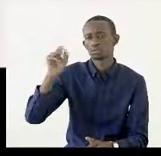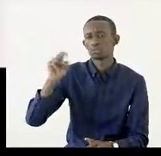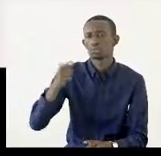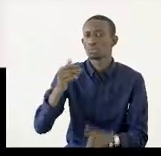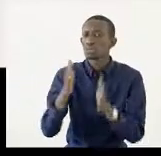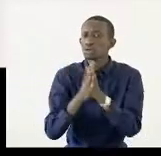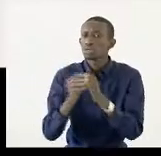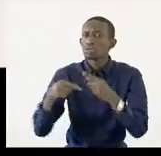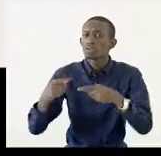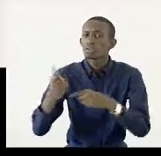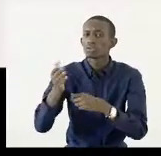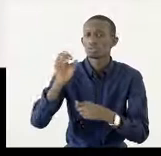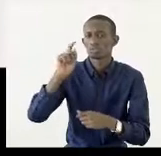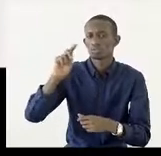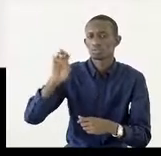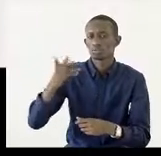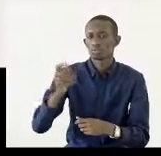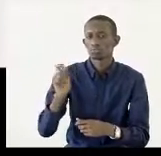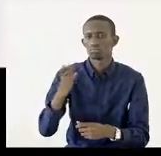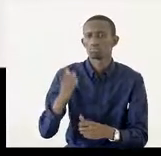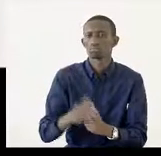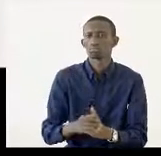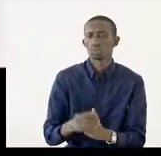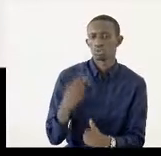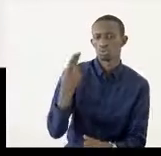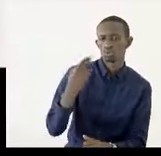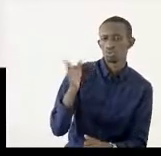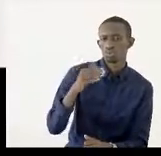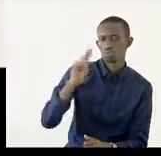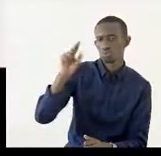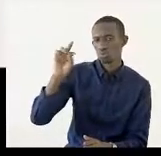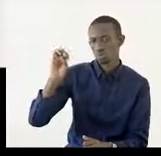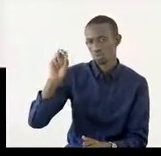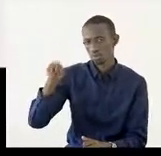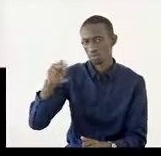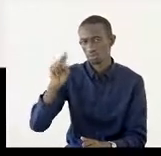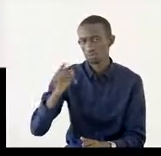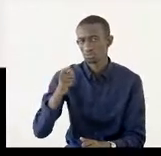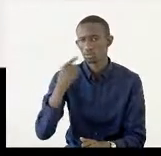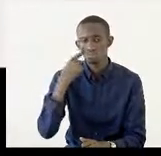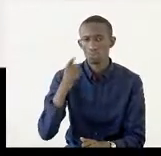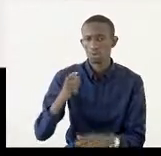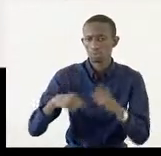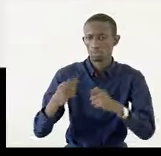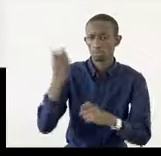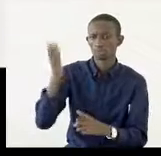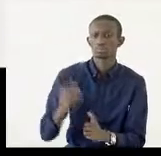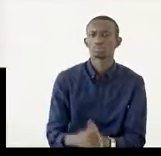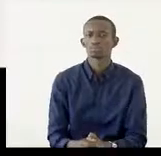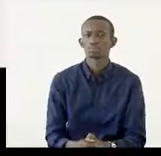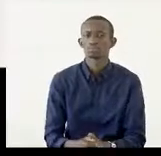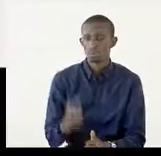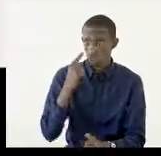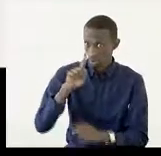conditions involved during the reaction. 2-bromo concentrated and so that. So look at that reaction. Look